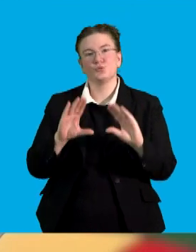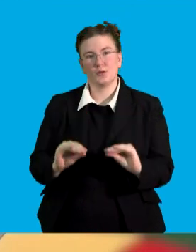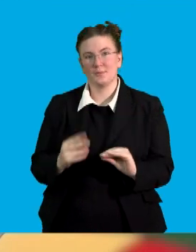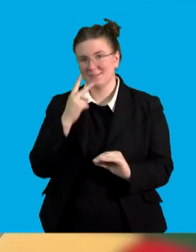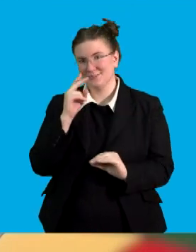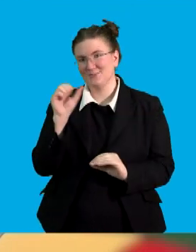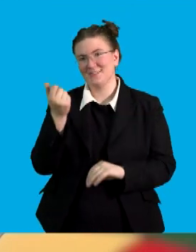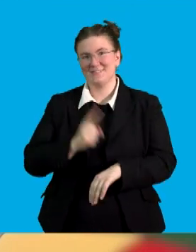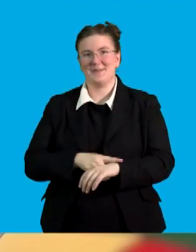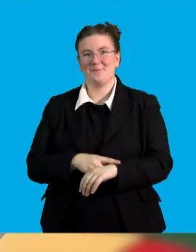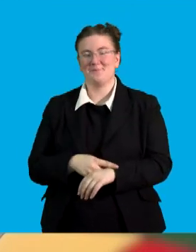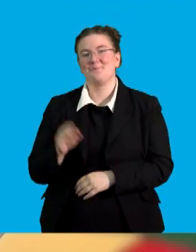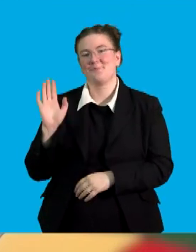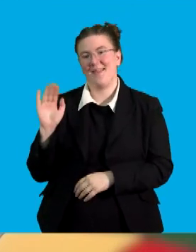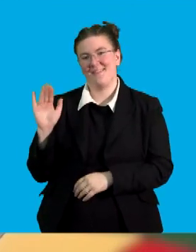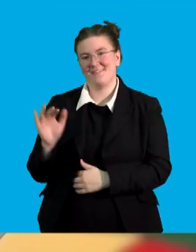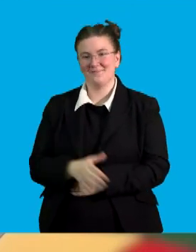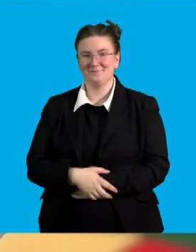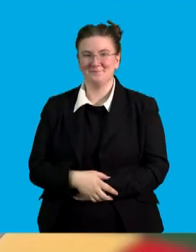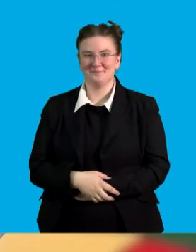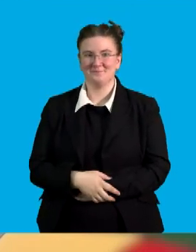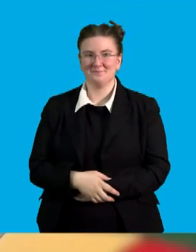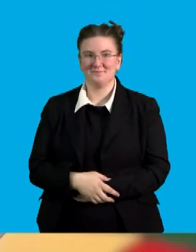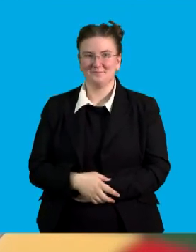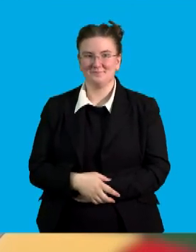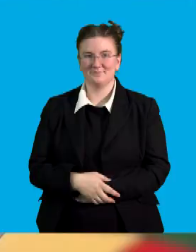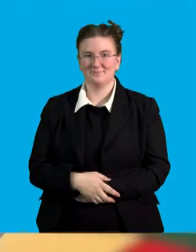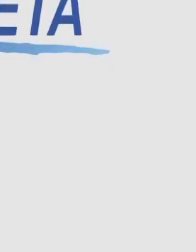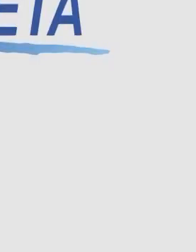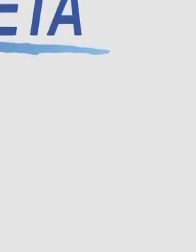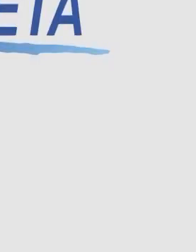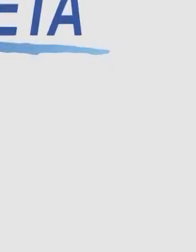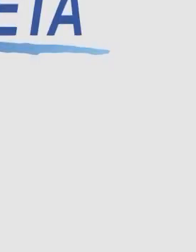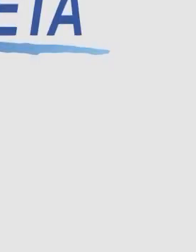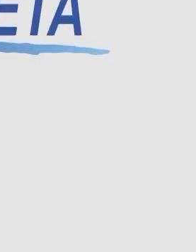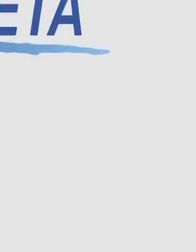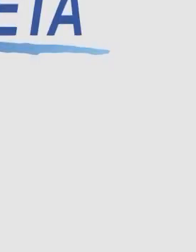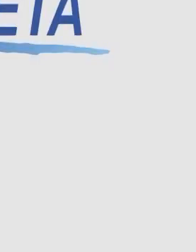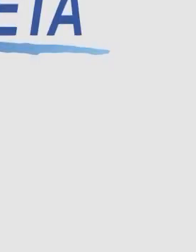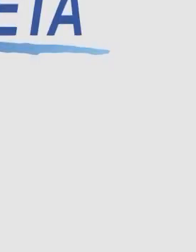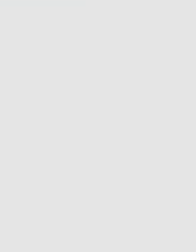and until I see you next time. Bye.